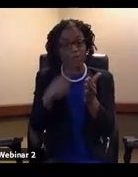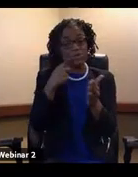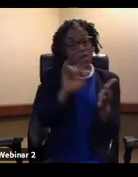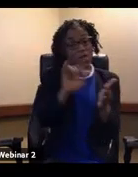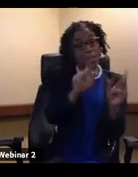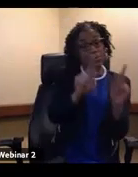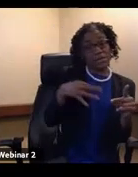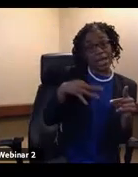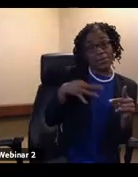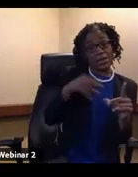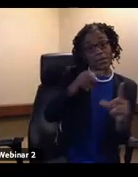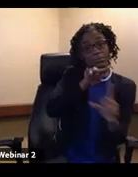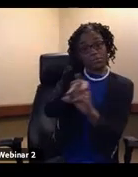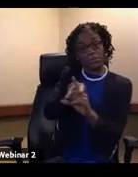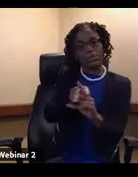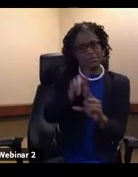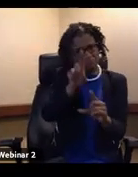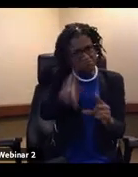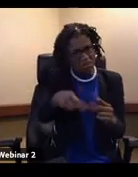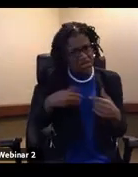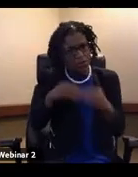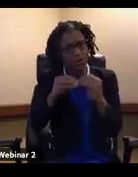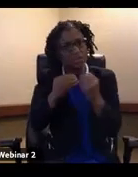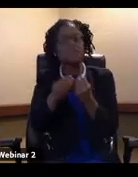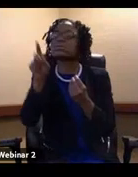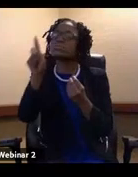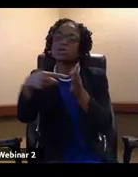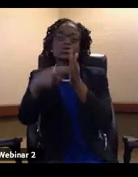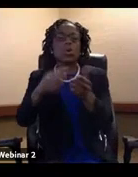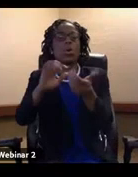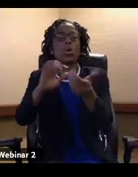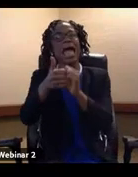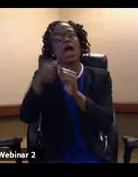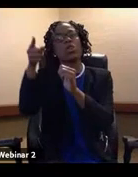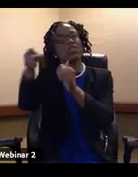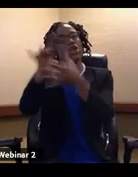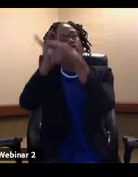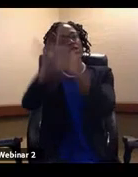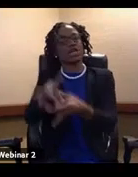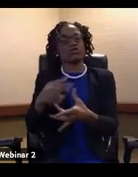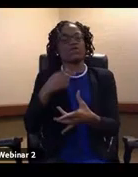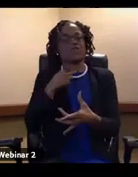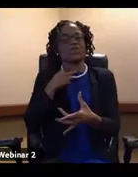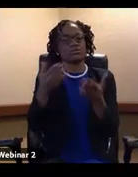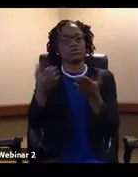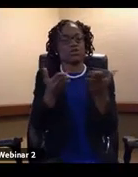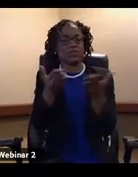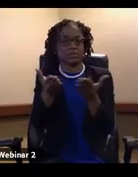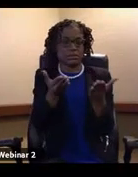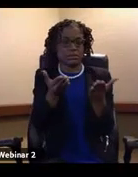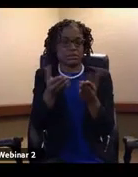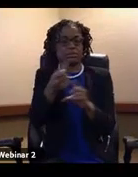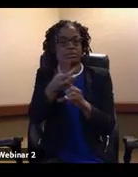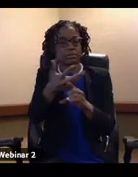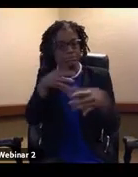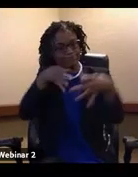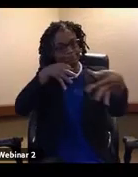in as one, the application must demonstrate how that organization is a victim service organization and meets this definition. It cannot simply state